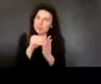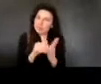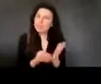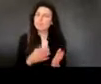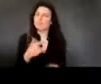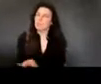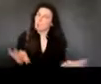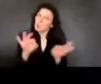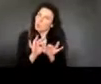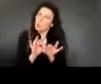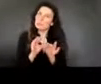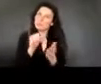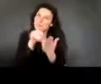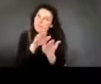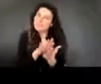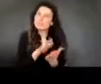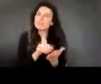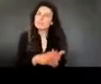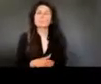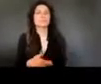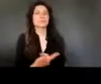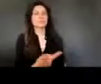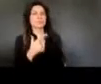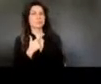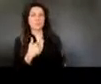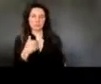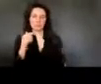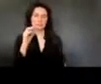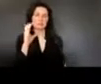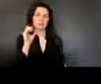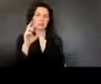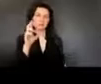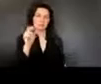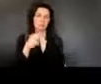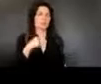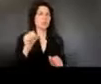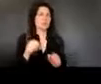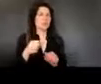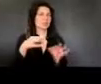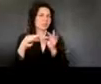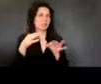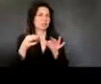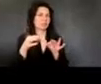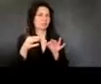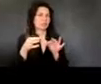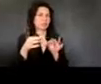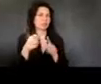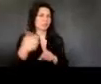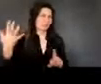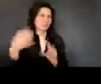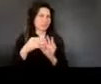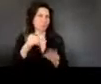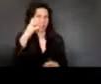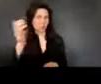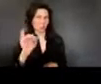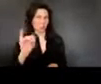I can maybe talk about a little bit this as well, because I mean, it's basically what we are talking about in the text,